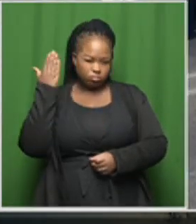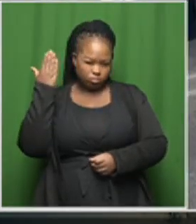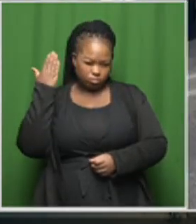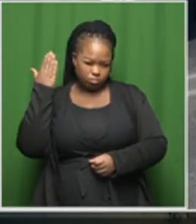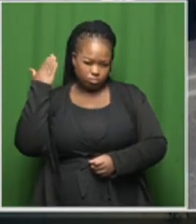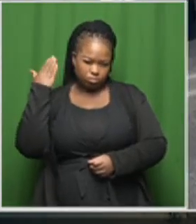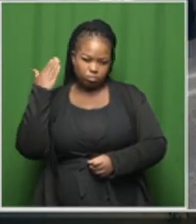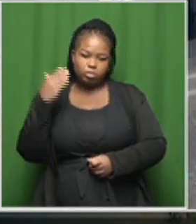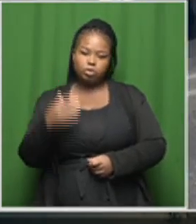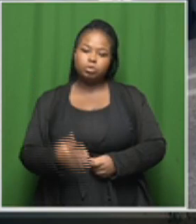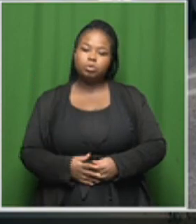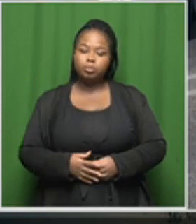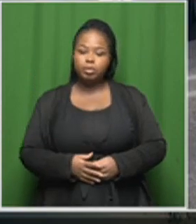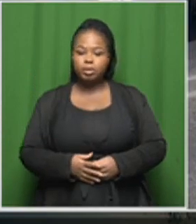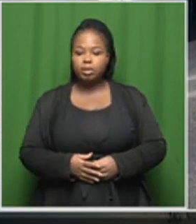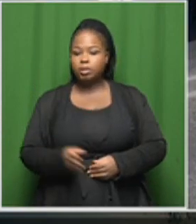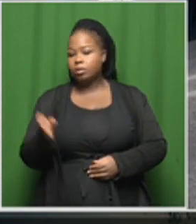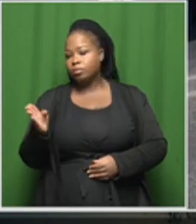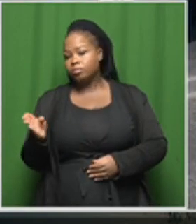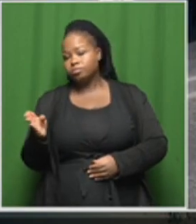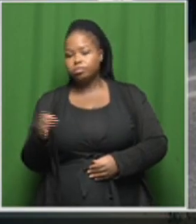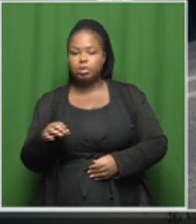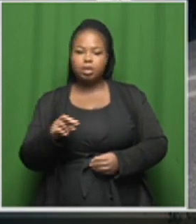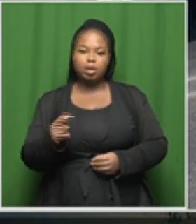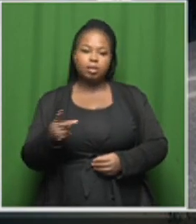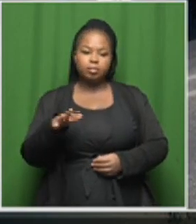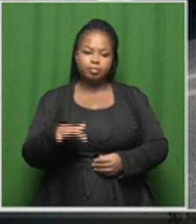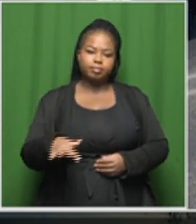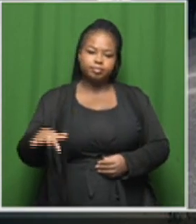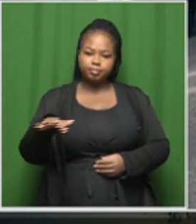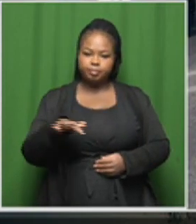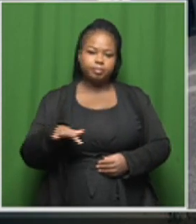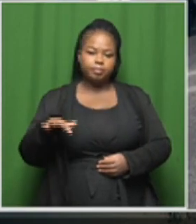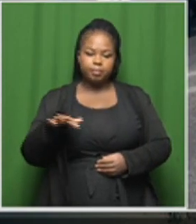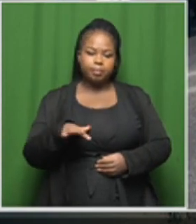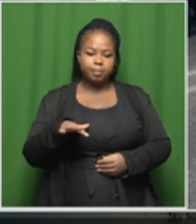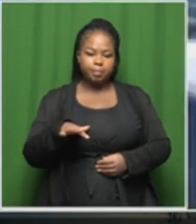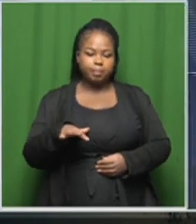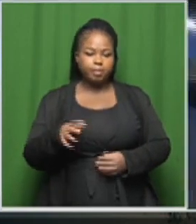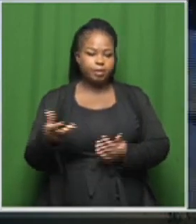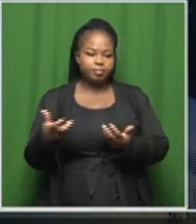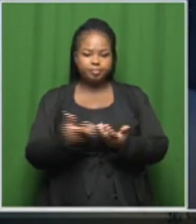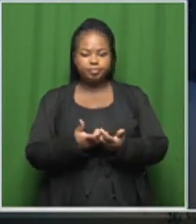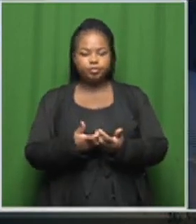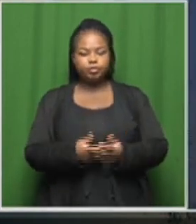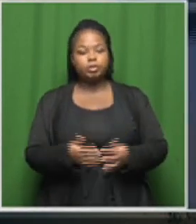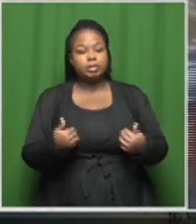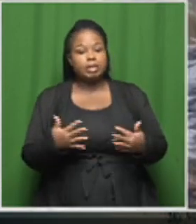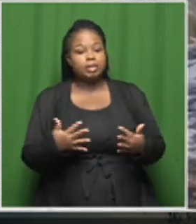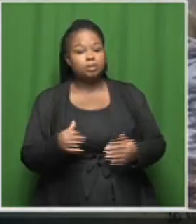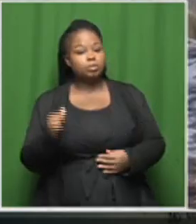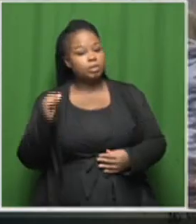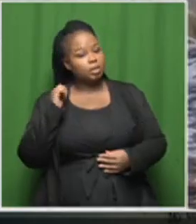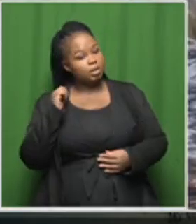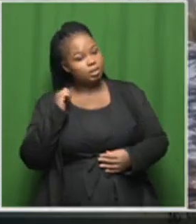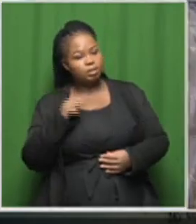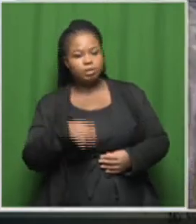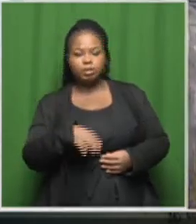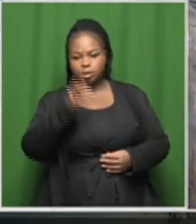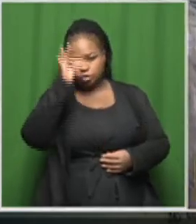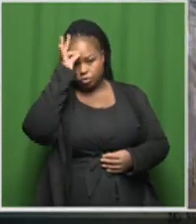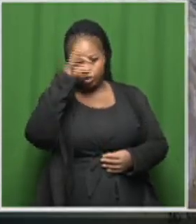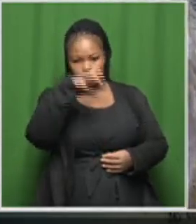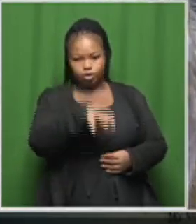went to certain areas that were pivotal to the case. So we started off yesterday at the police